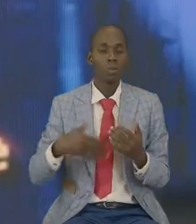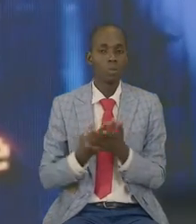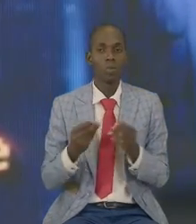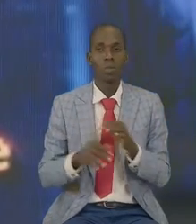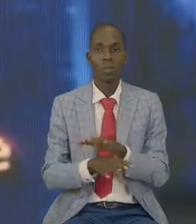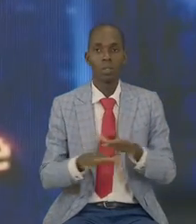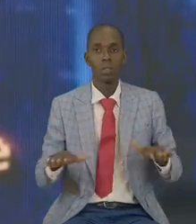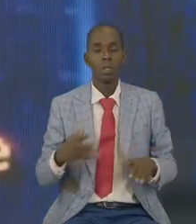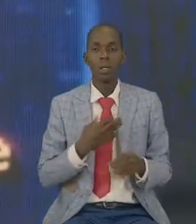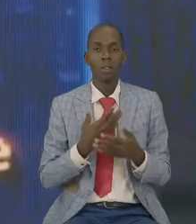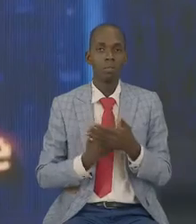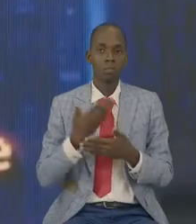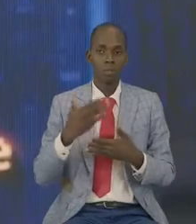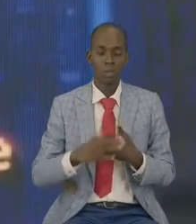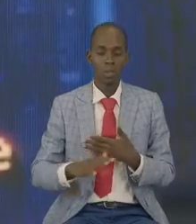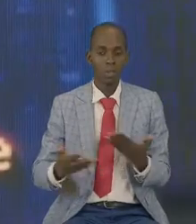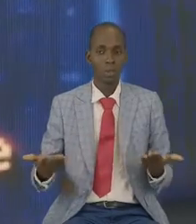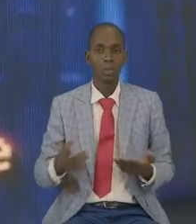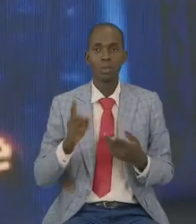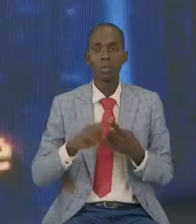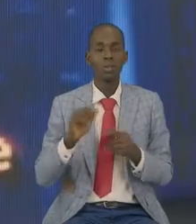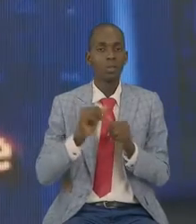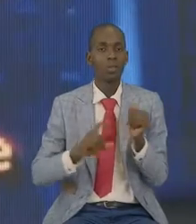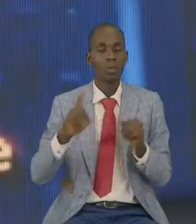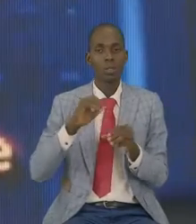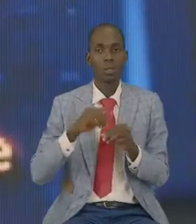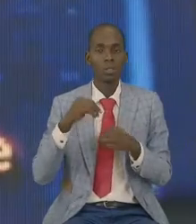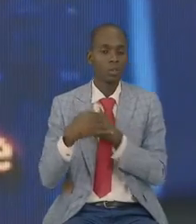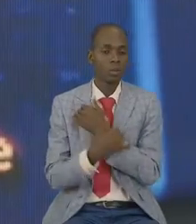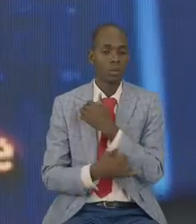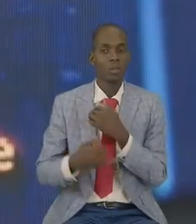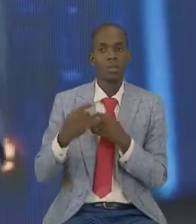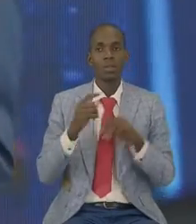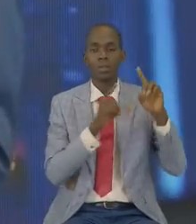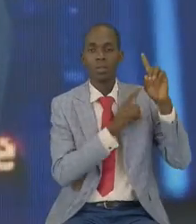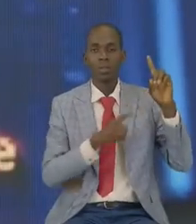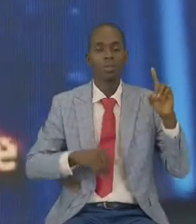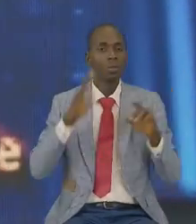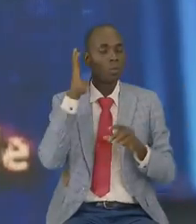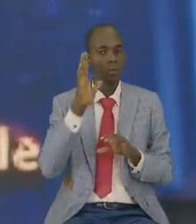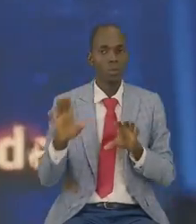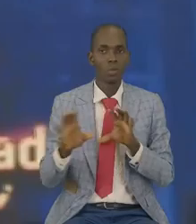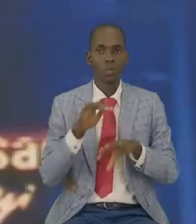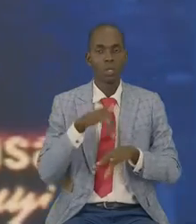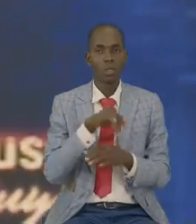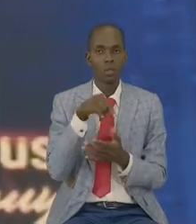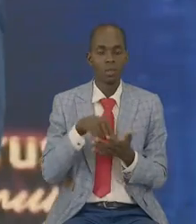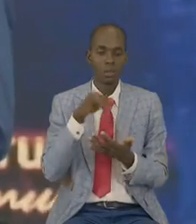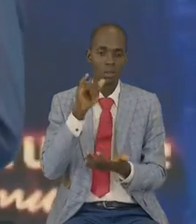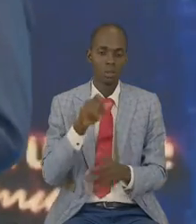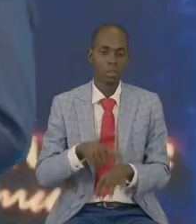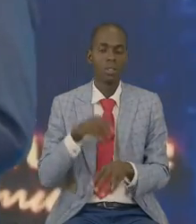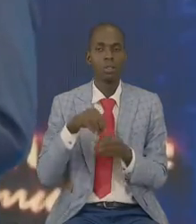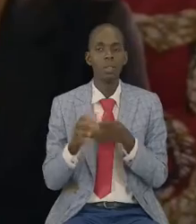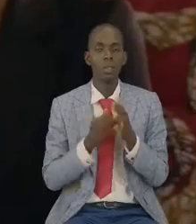and beyond here to the rest of the country, the Lord will do at this time in